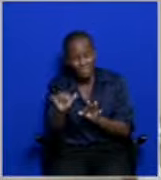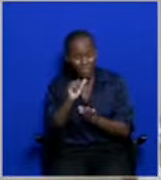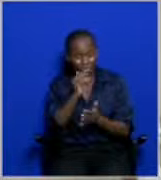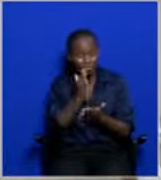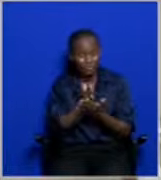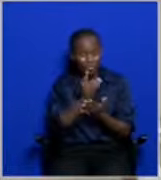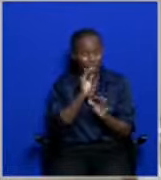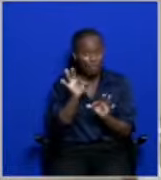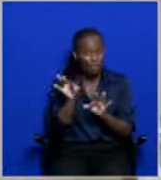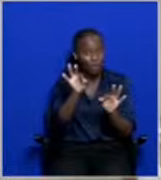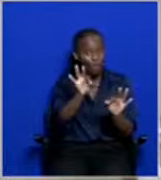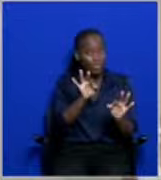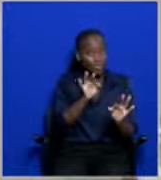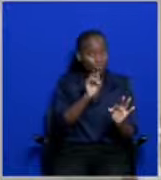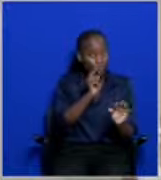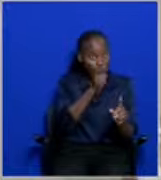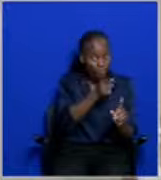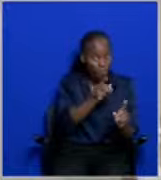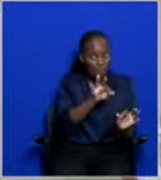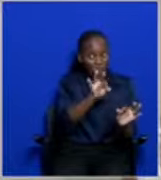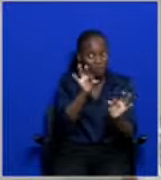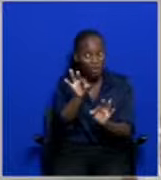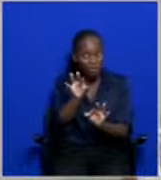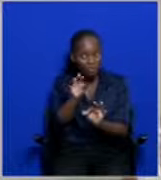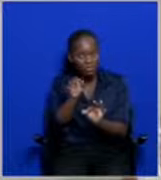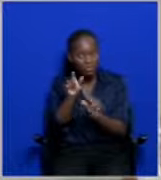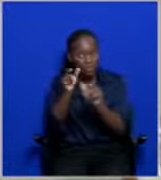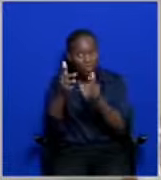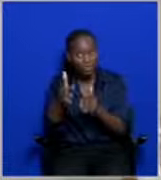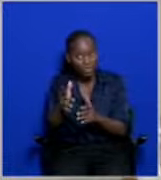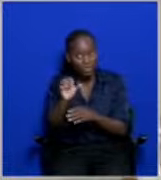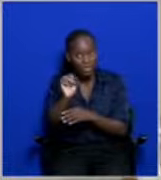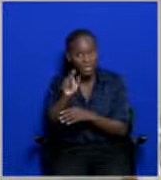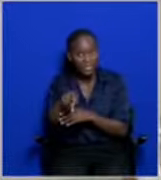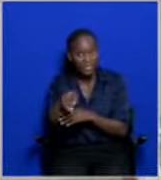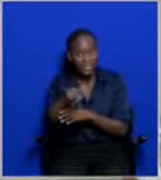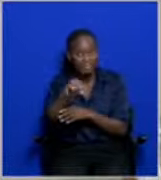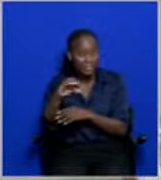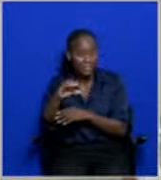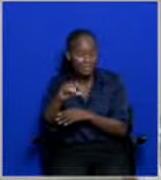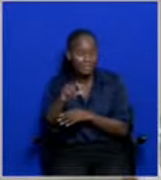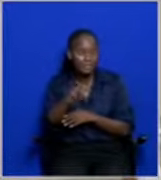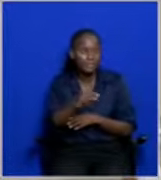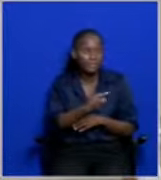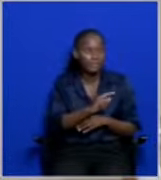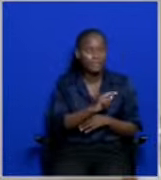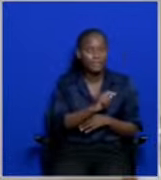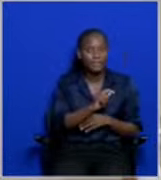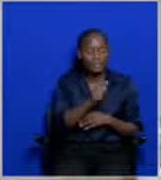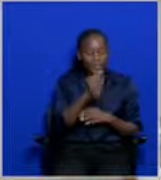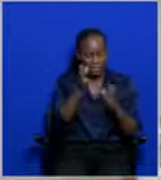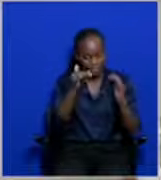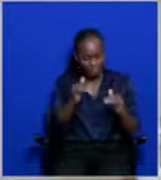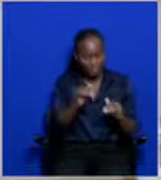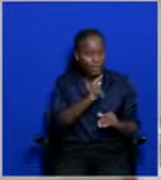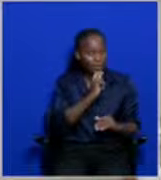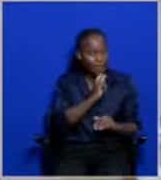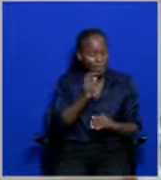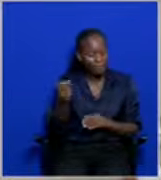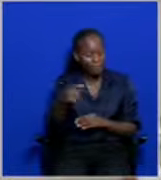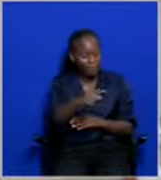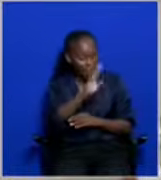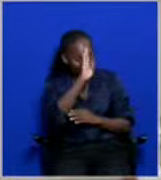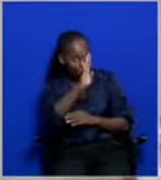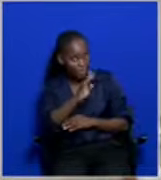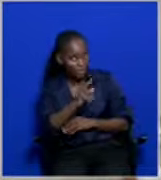Good morning, Commissioner. And below that is another forwarded message, the stuff from